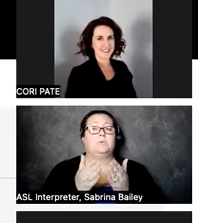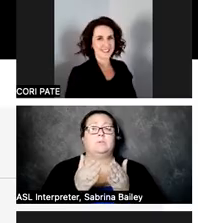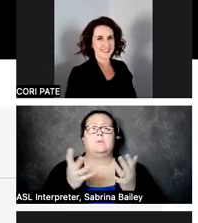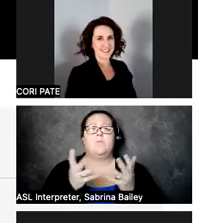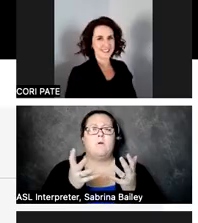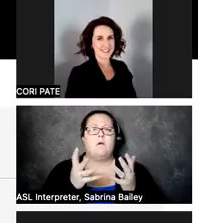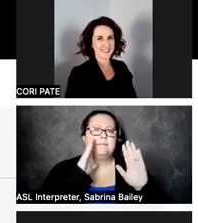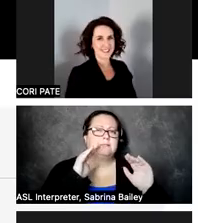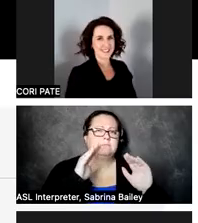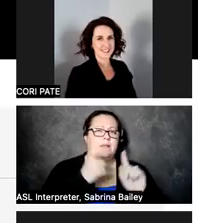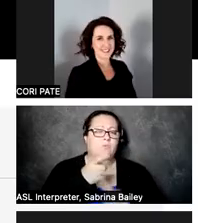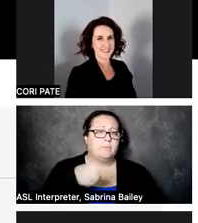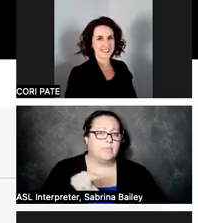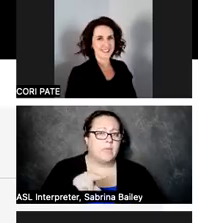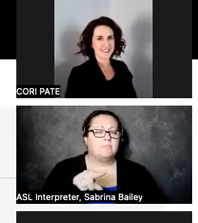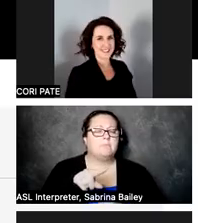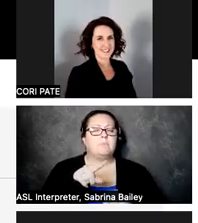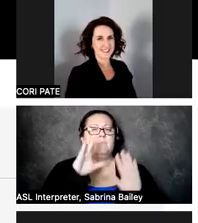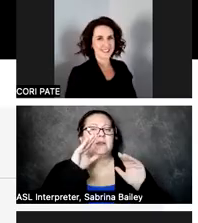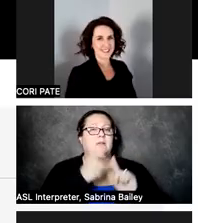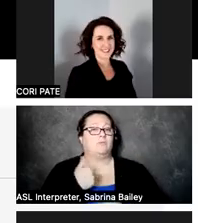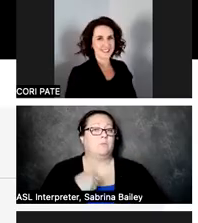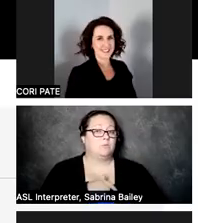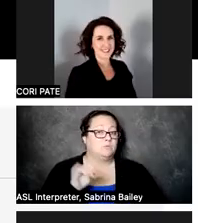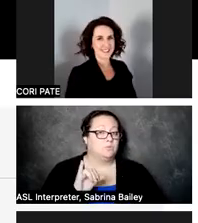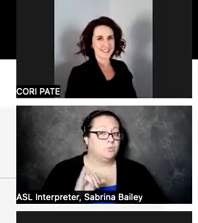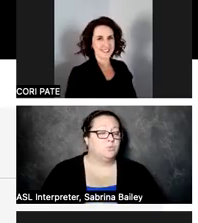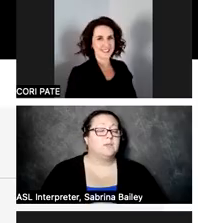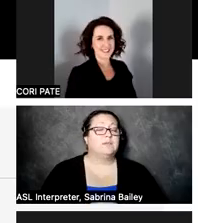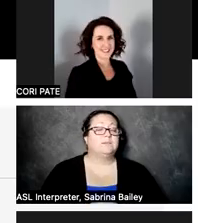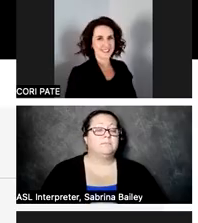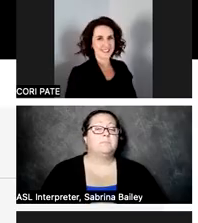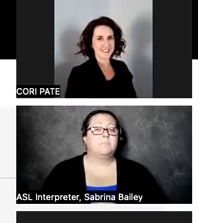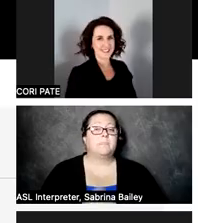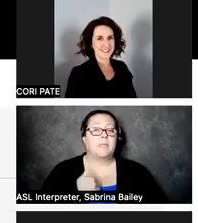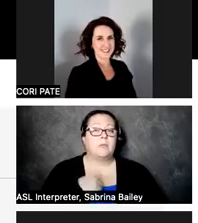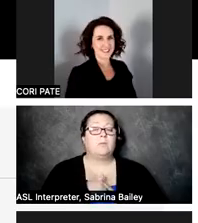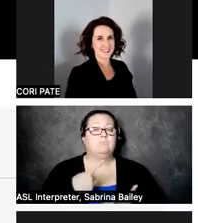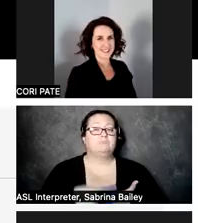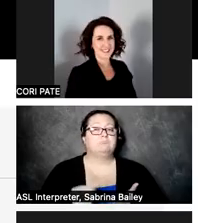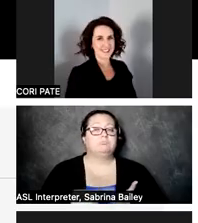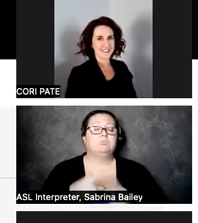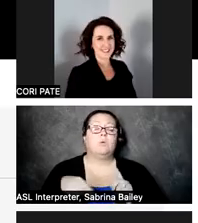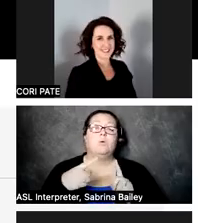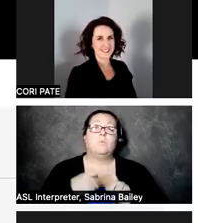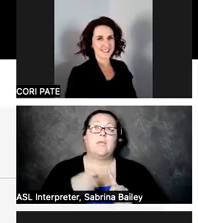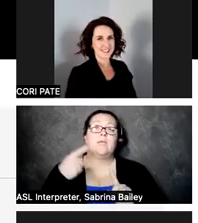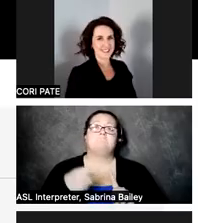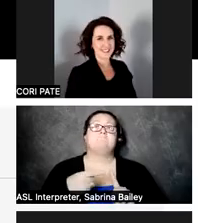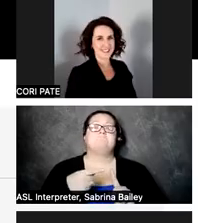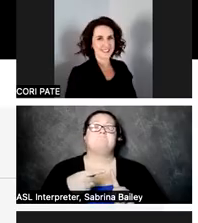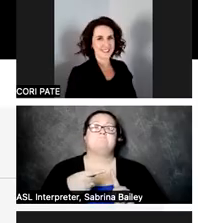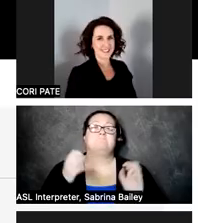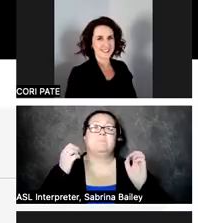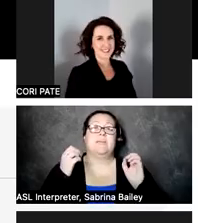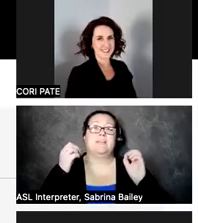expected of them, but what they can expect of us. So we do go through that. When it comes to